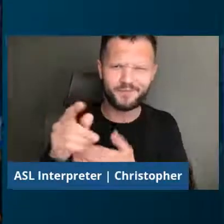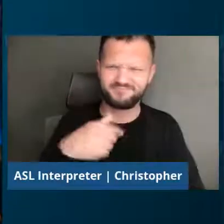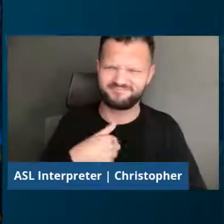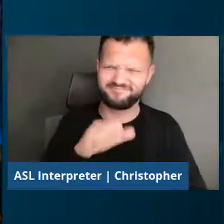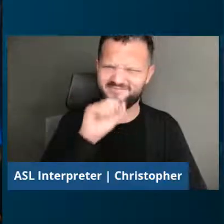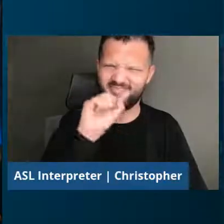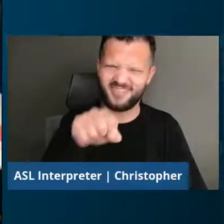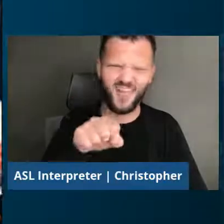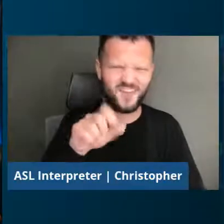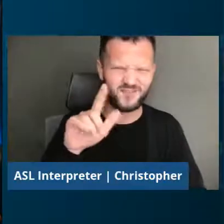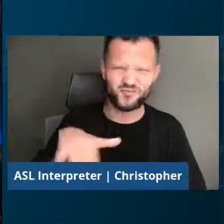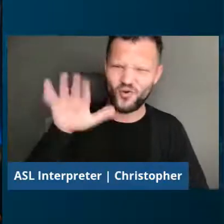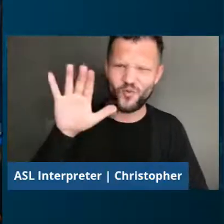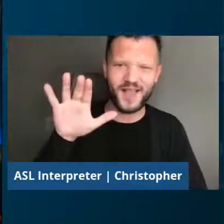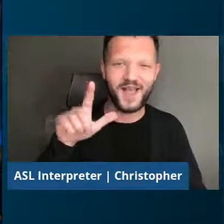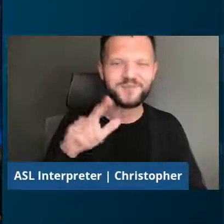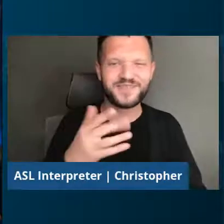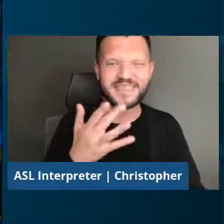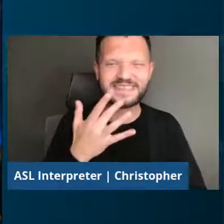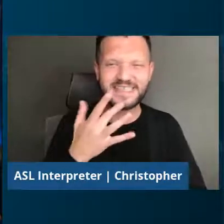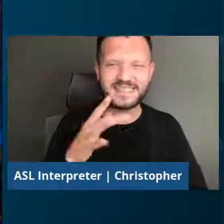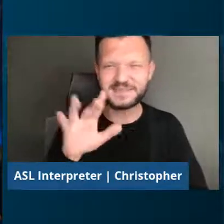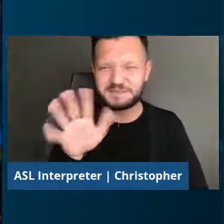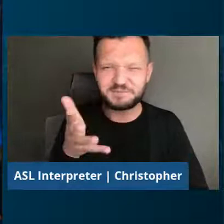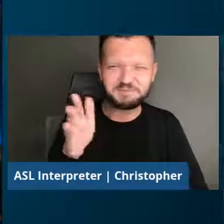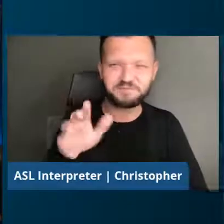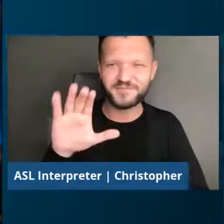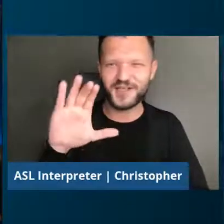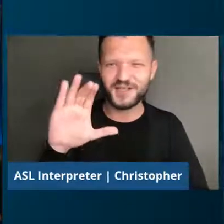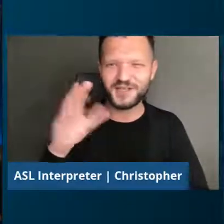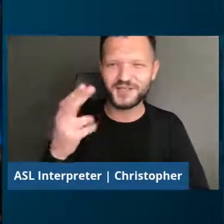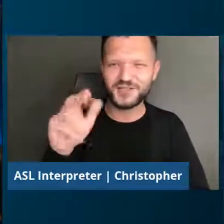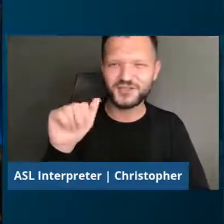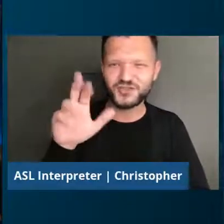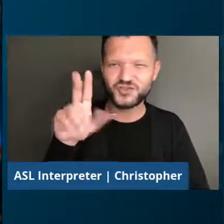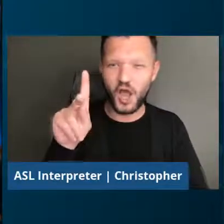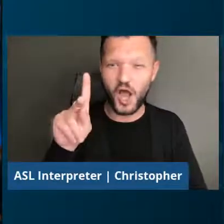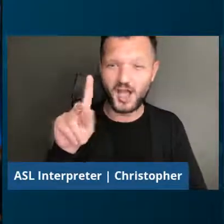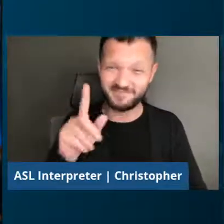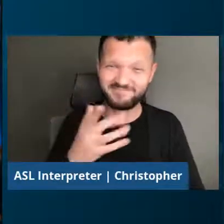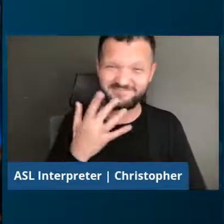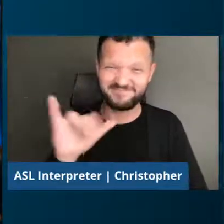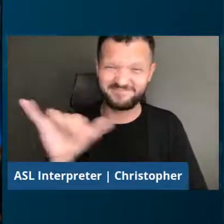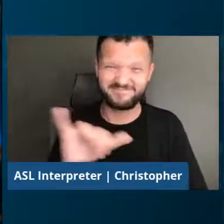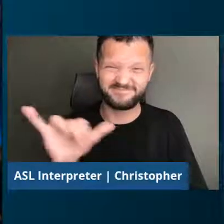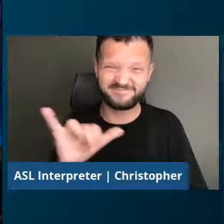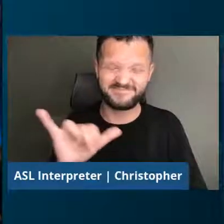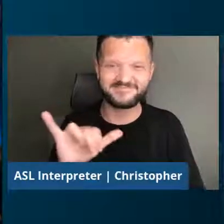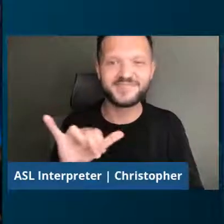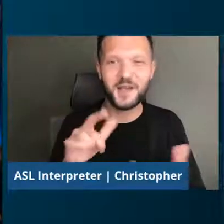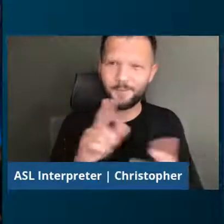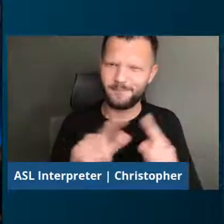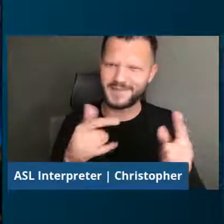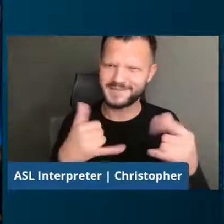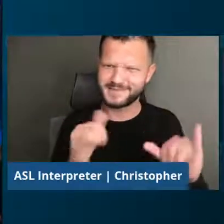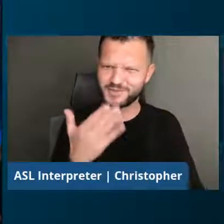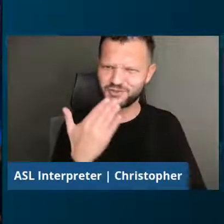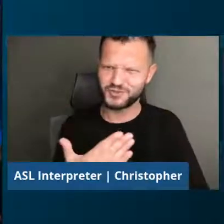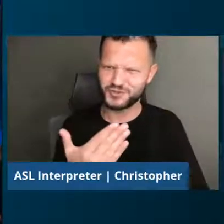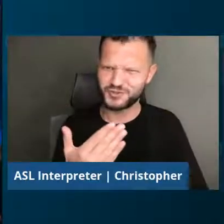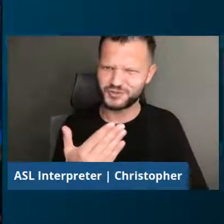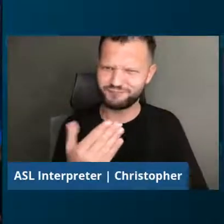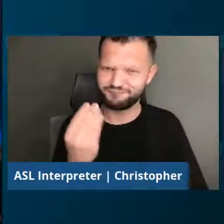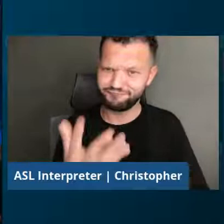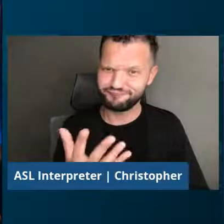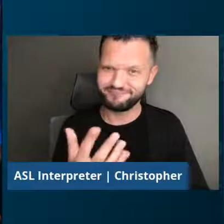up. It's really kind of strange, but it's kind of good in a weird way. But I do have a very terrible secret to tell you